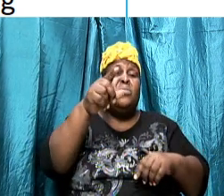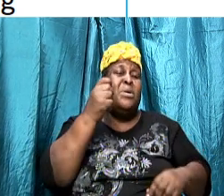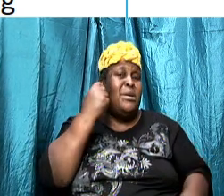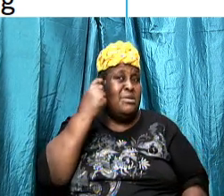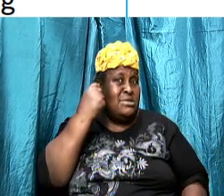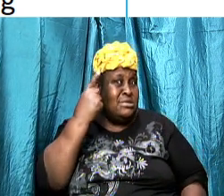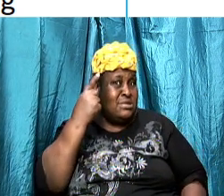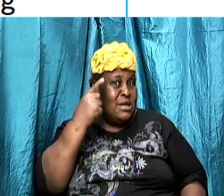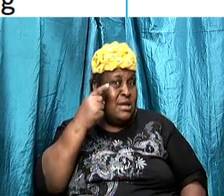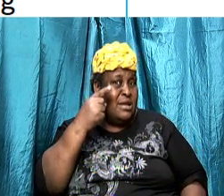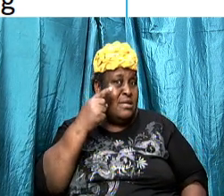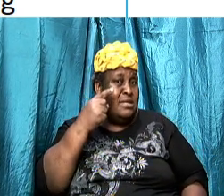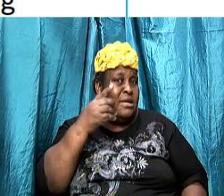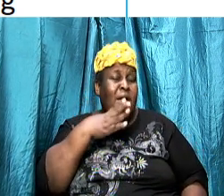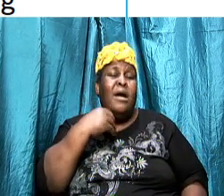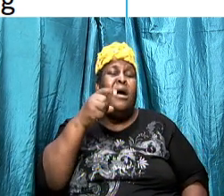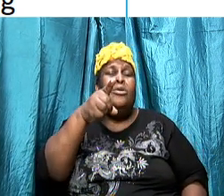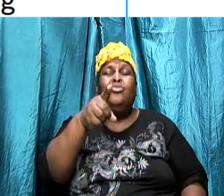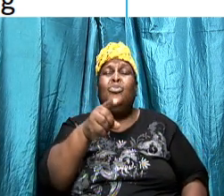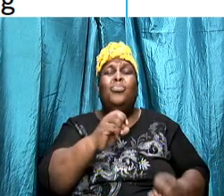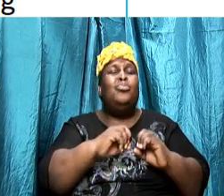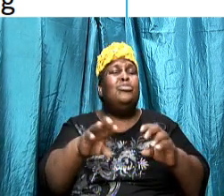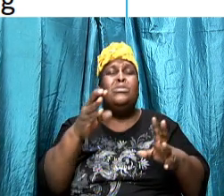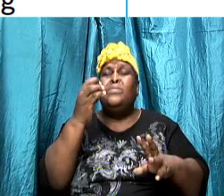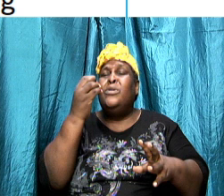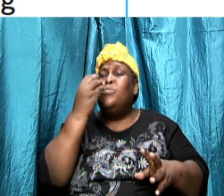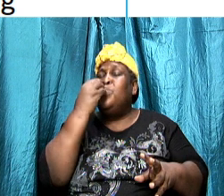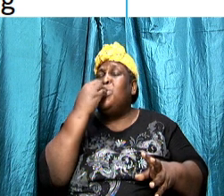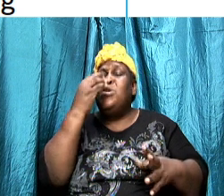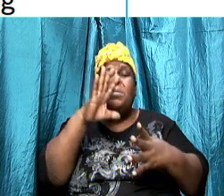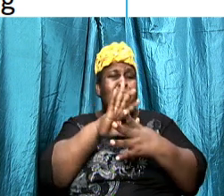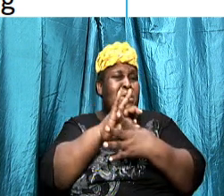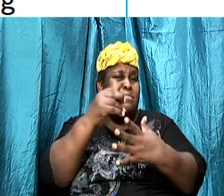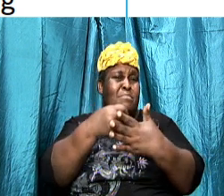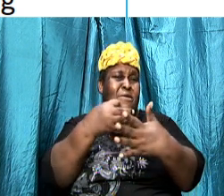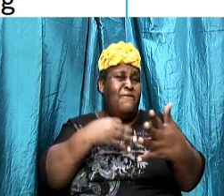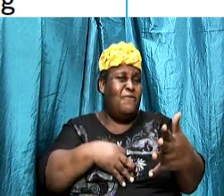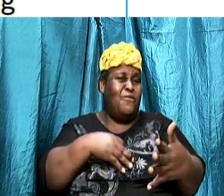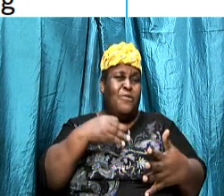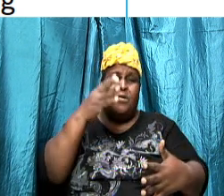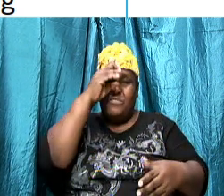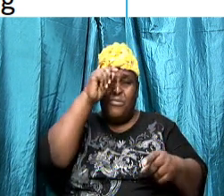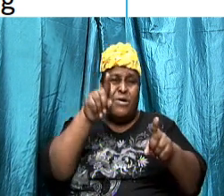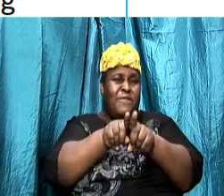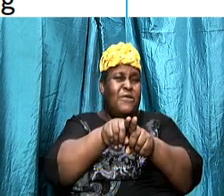wouldn't be eating meat before your brother, even though you know that it is destroying him.